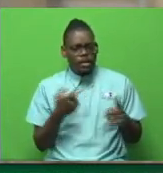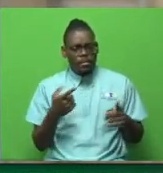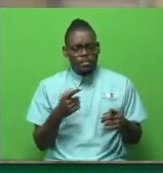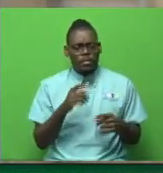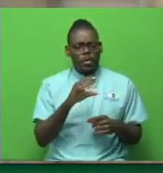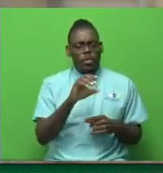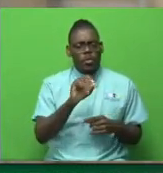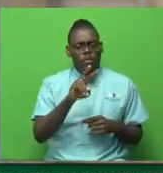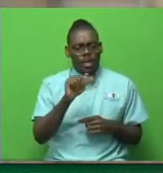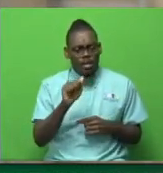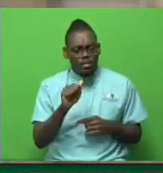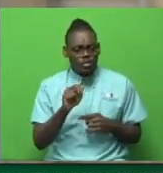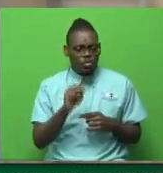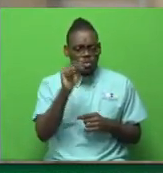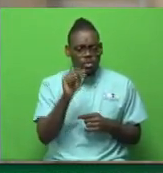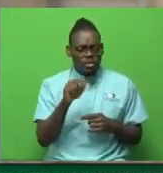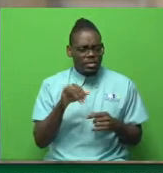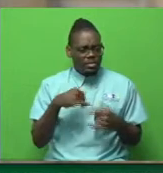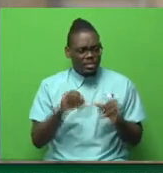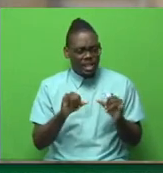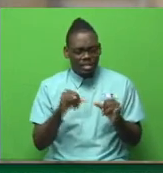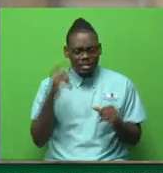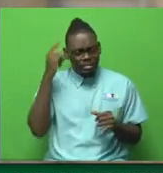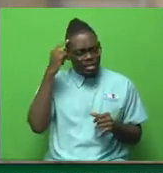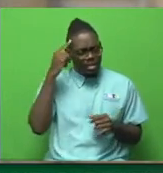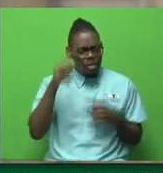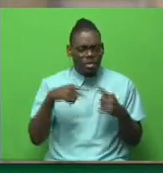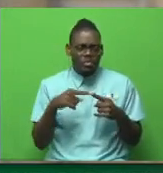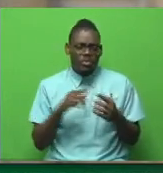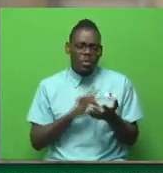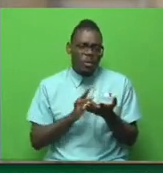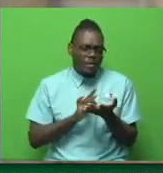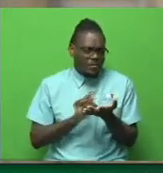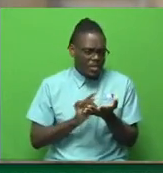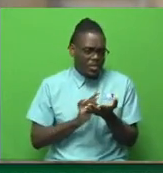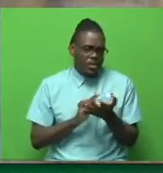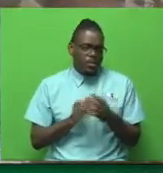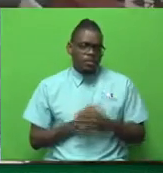on Tobago the right Trinidad